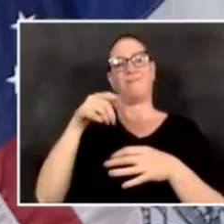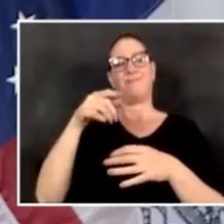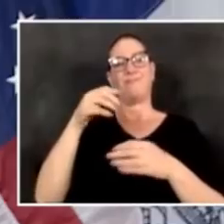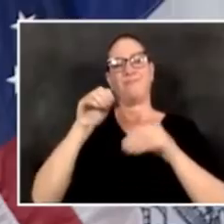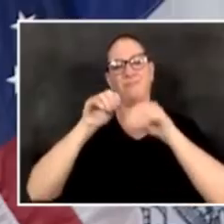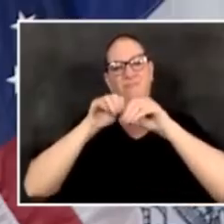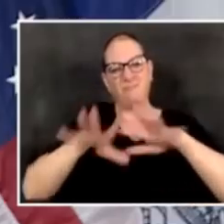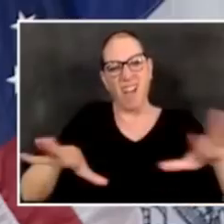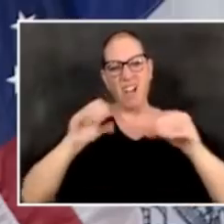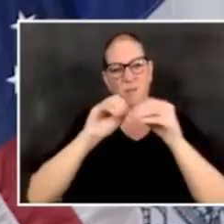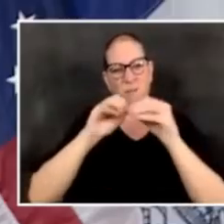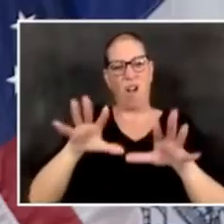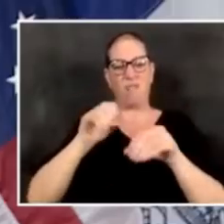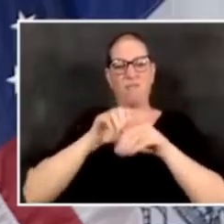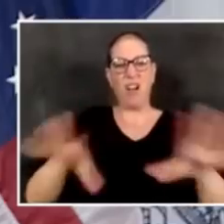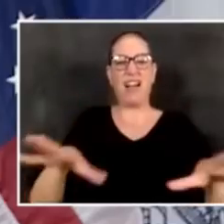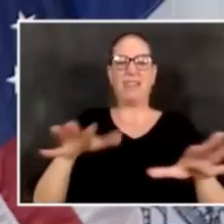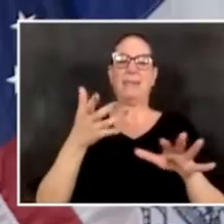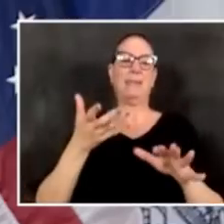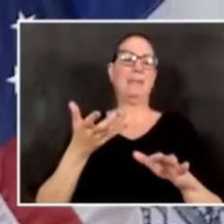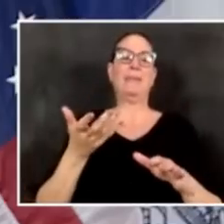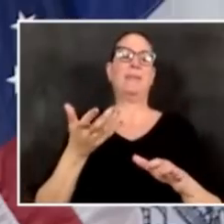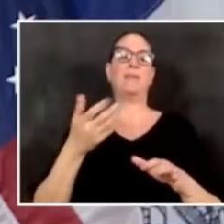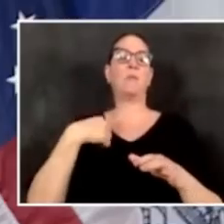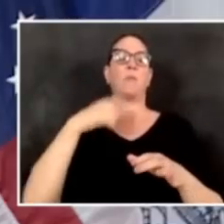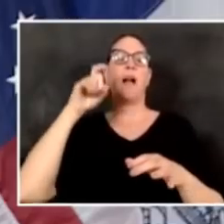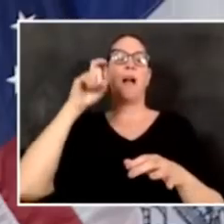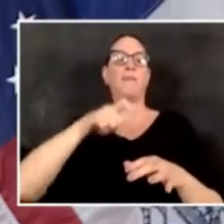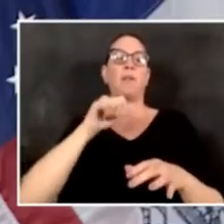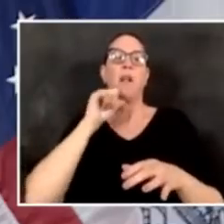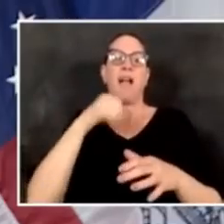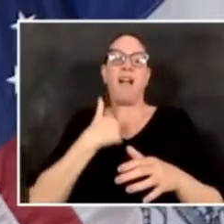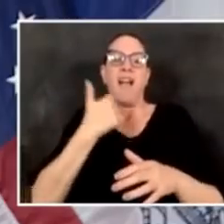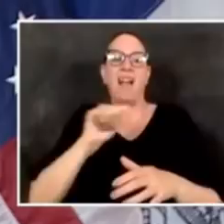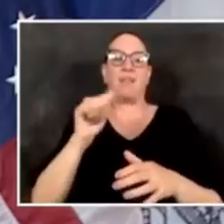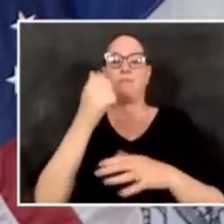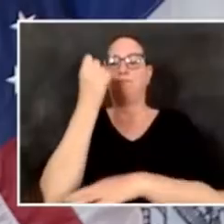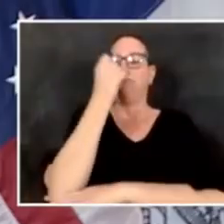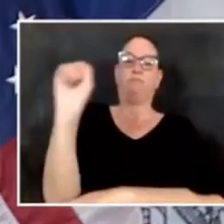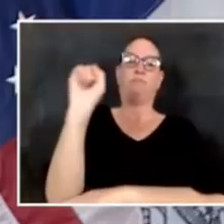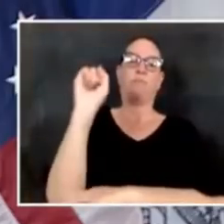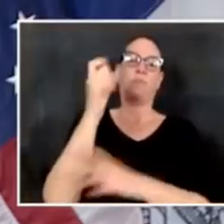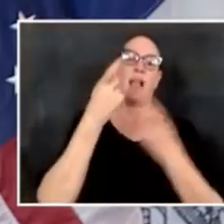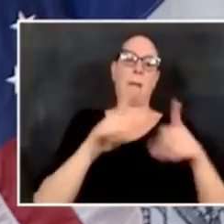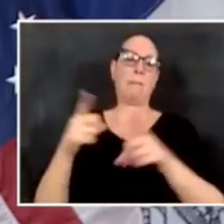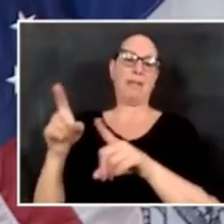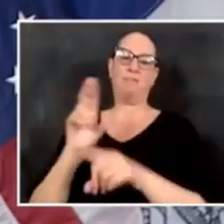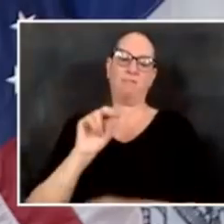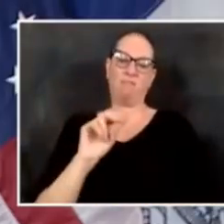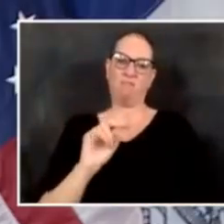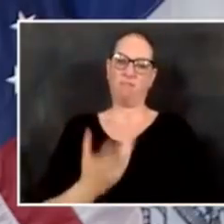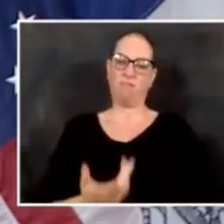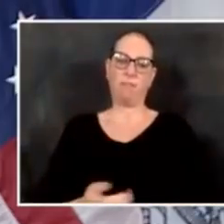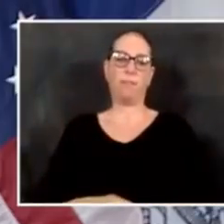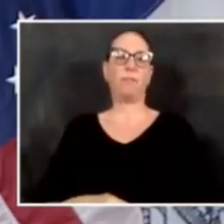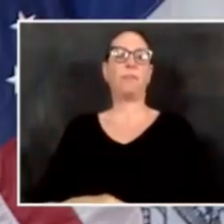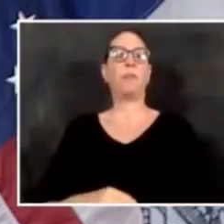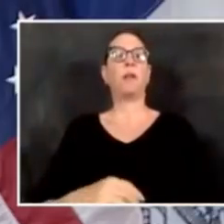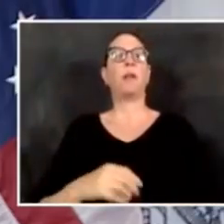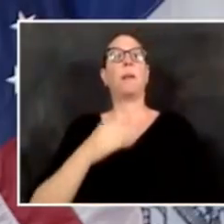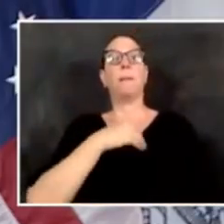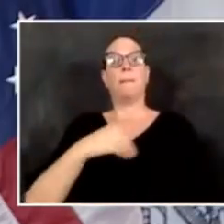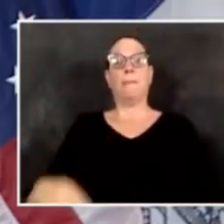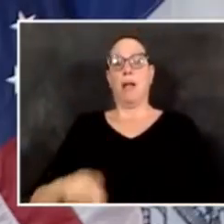Yeah, and look, Todd, people who want to make their voices heard, there's plenty of ways to do it without gathering in person.